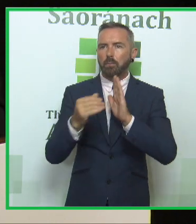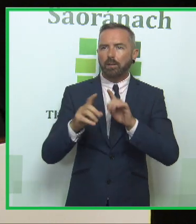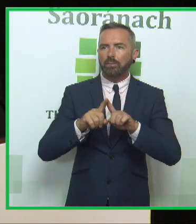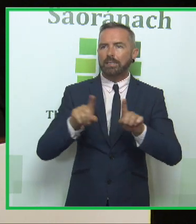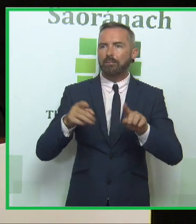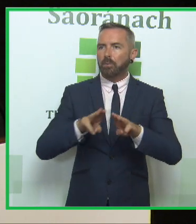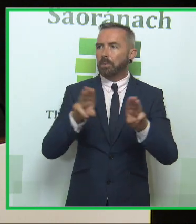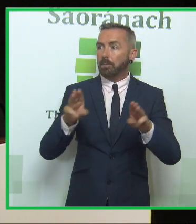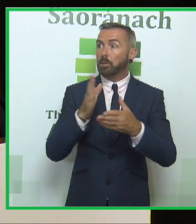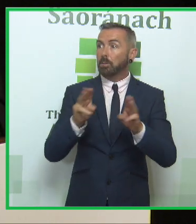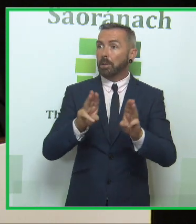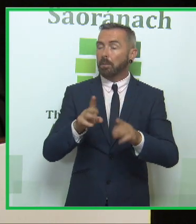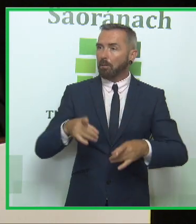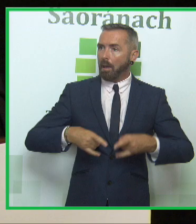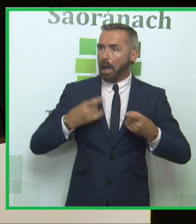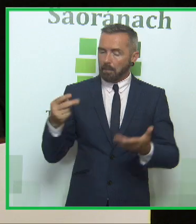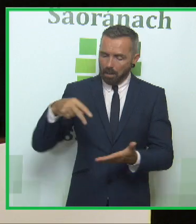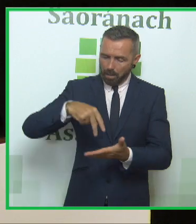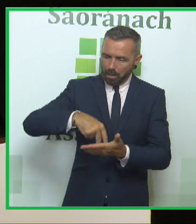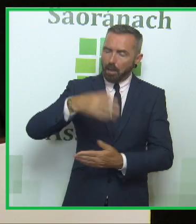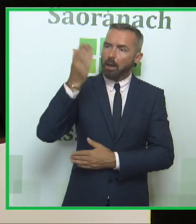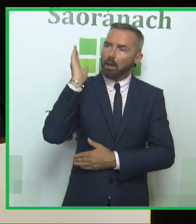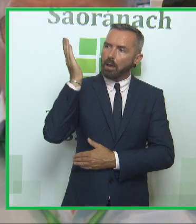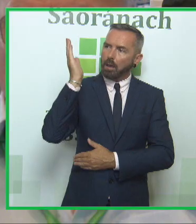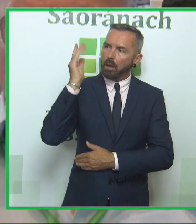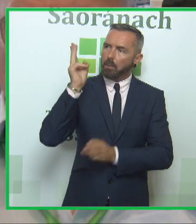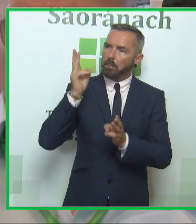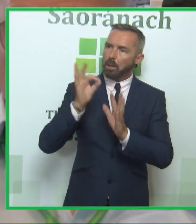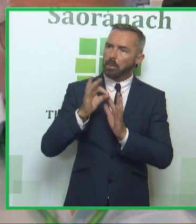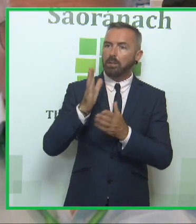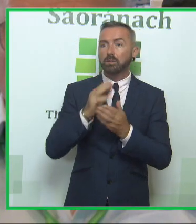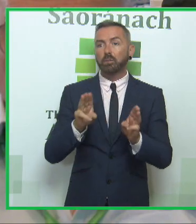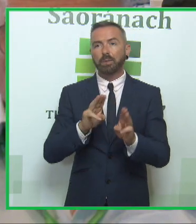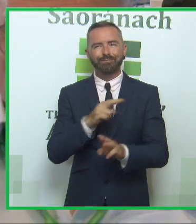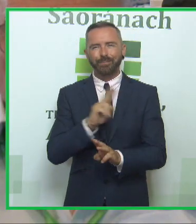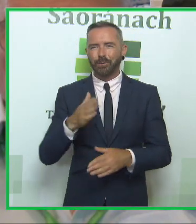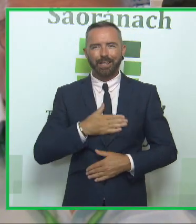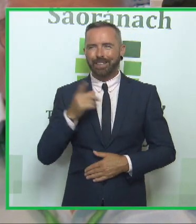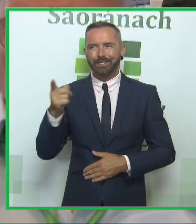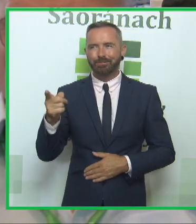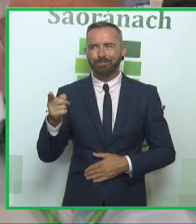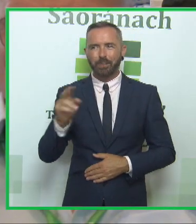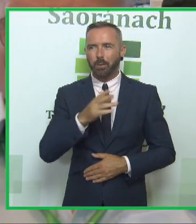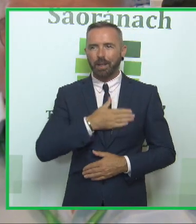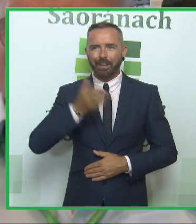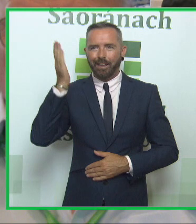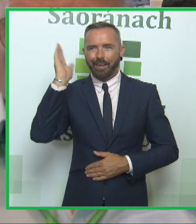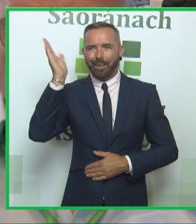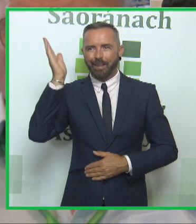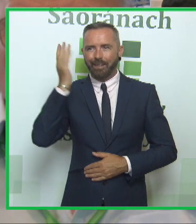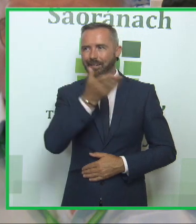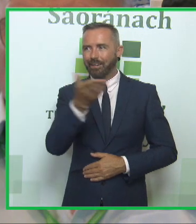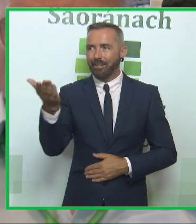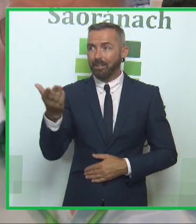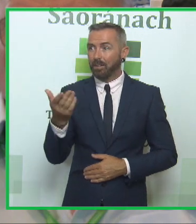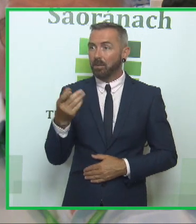Some people are happy to come up to a podium and present in PowerPoint. Some people are not happy to come up to a podium and present in PowerPoint, and are more